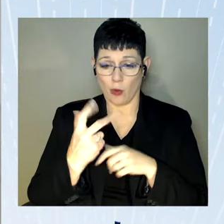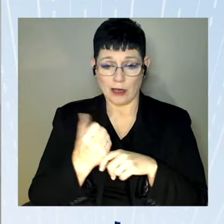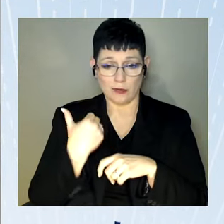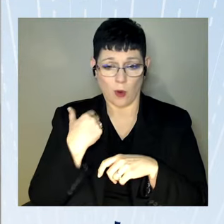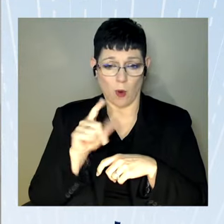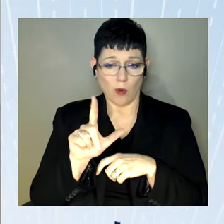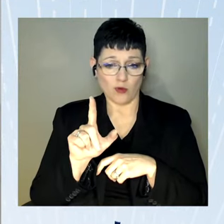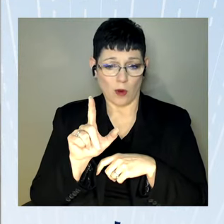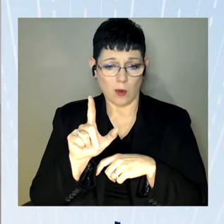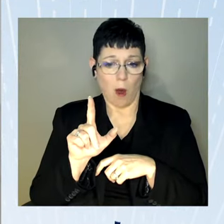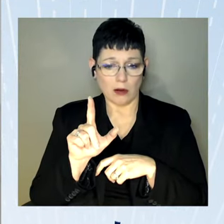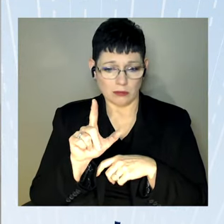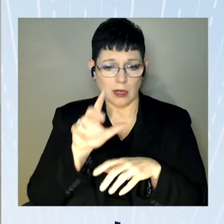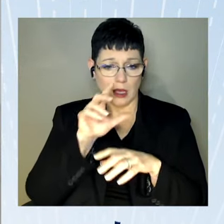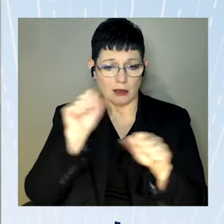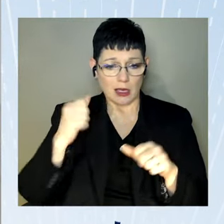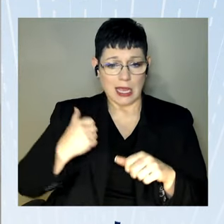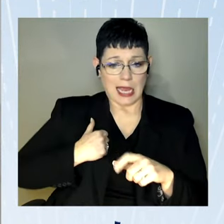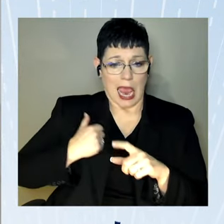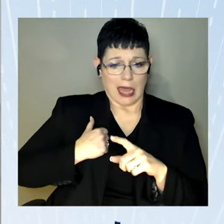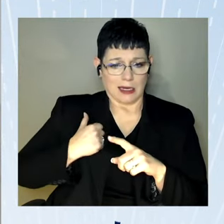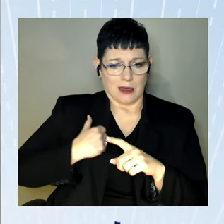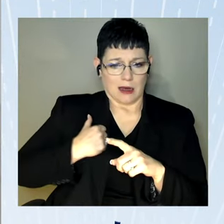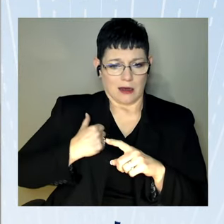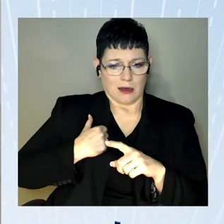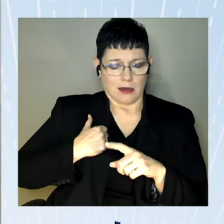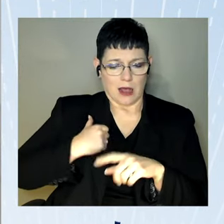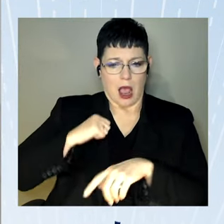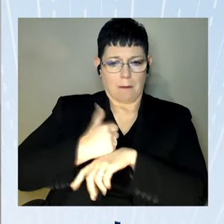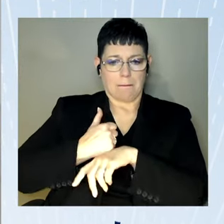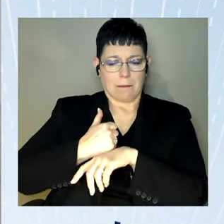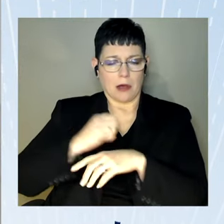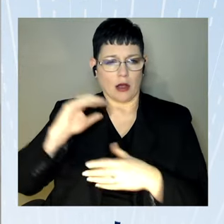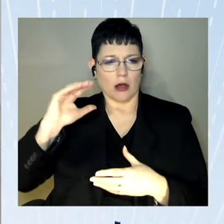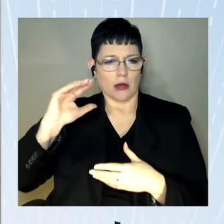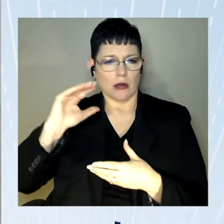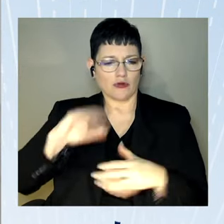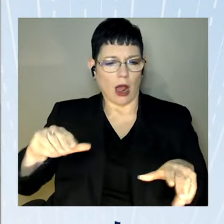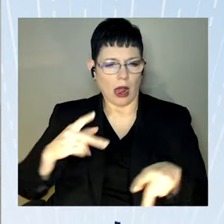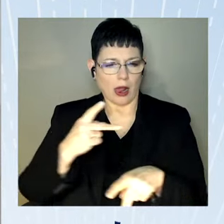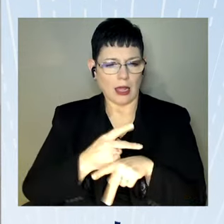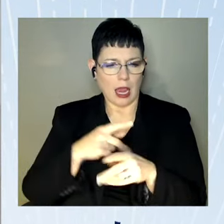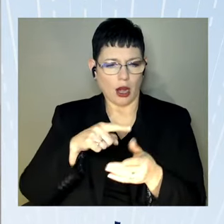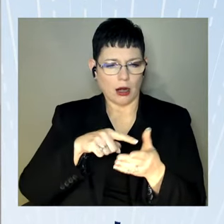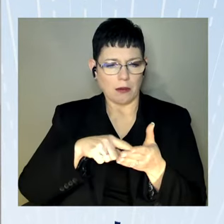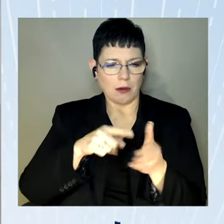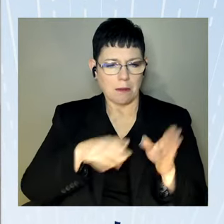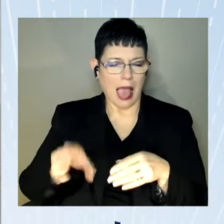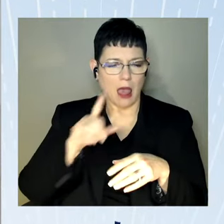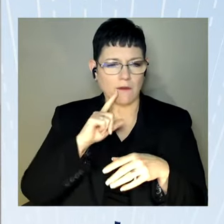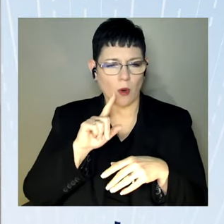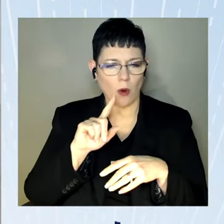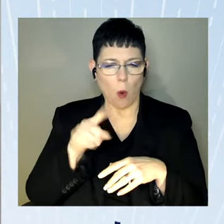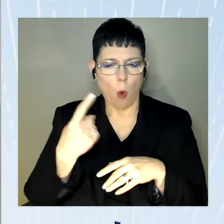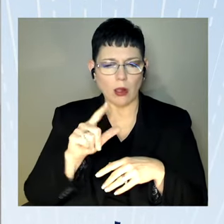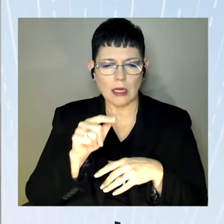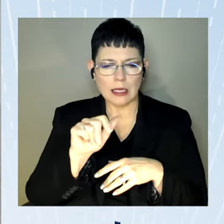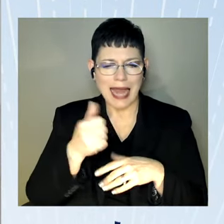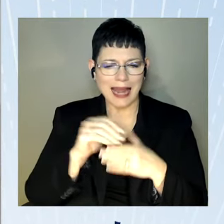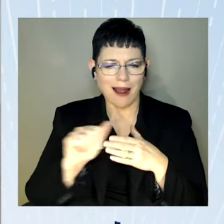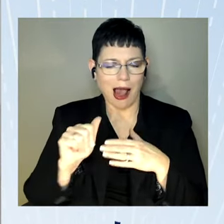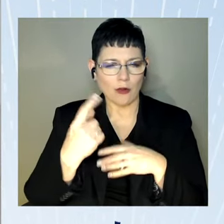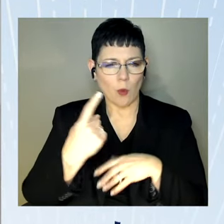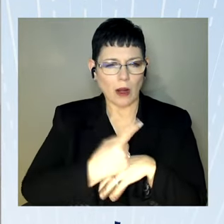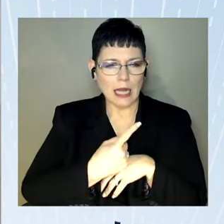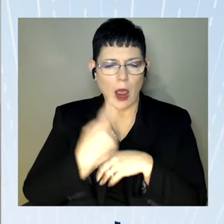care plan that reduced fees immediately to just $10 a day. And in just one province,